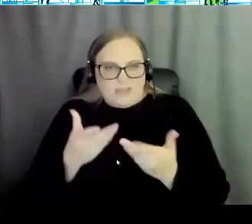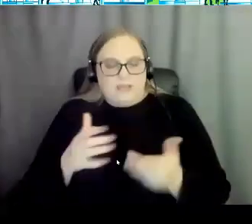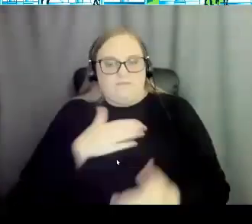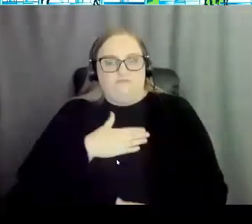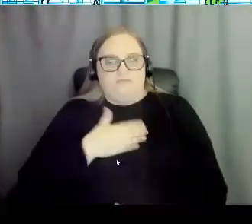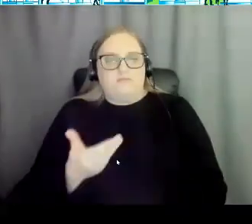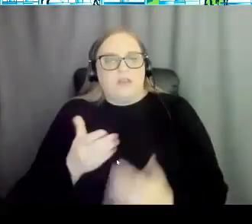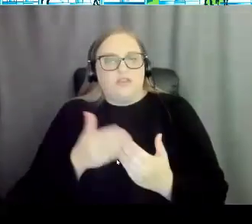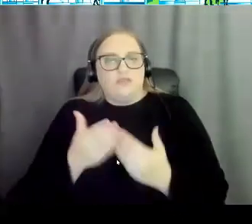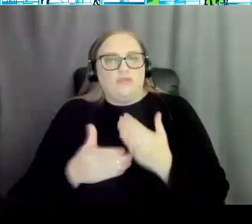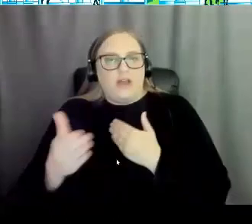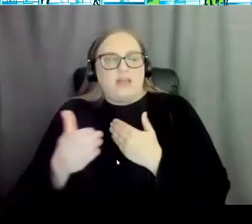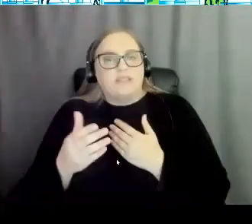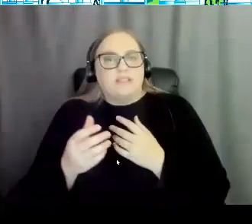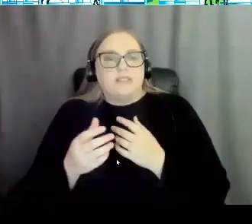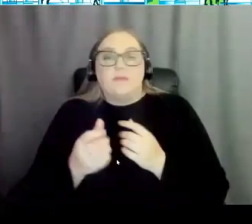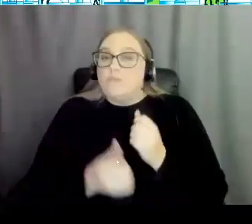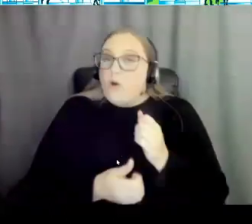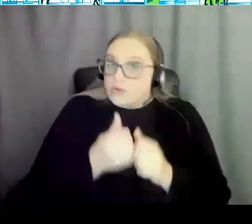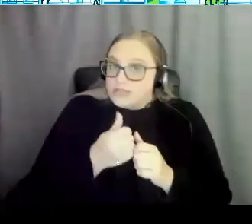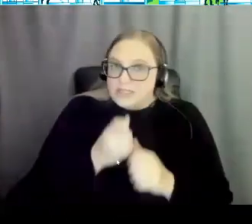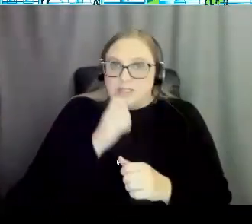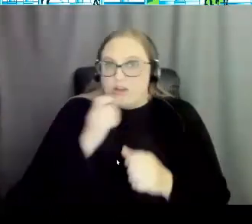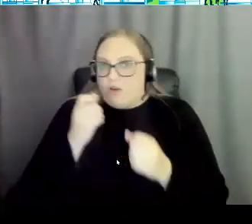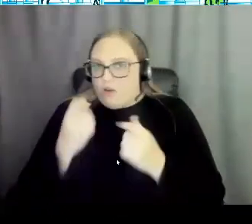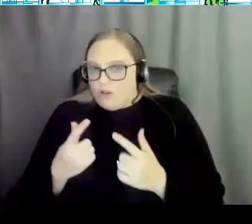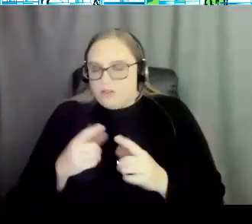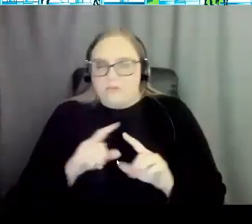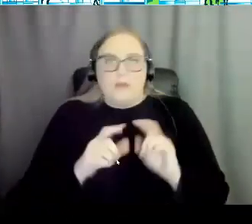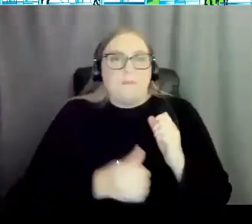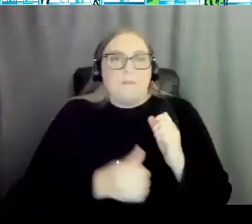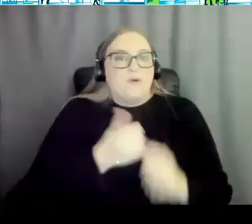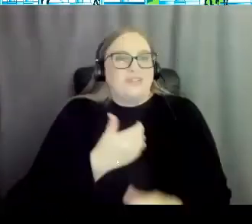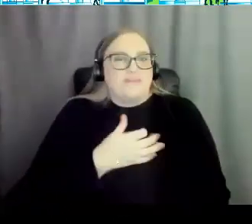it will be mostly, not all, but mostly benefit of that.